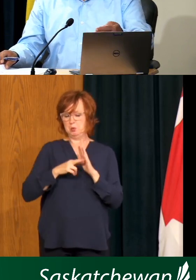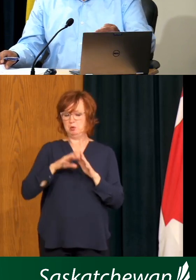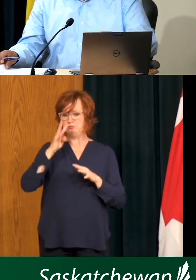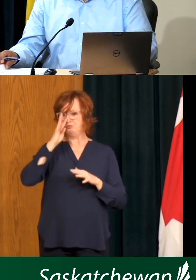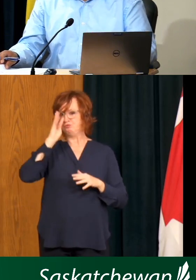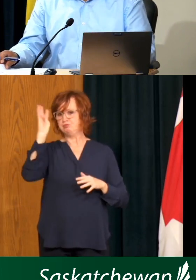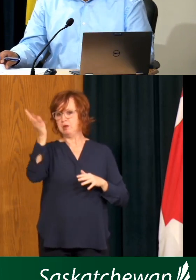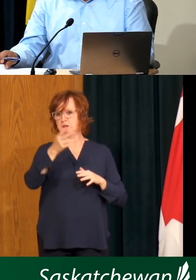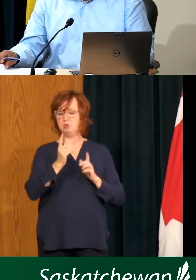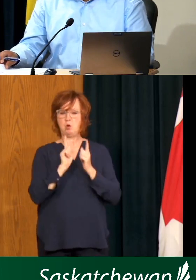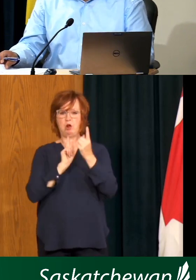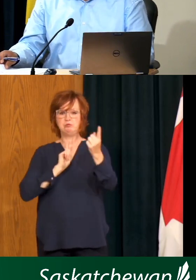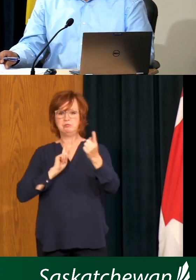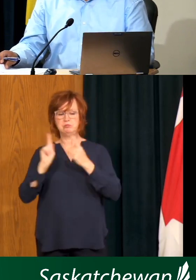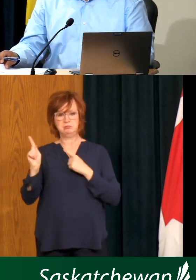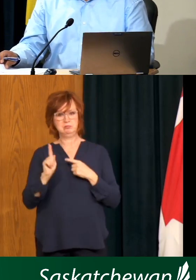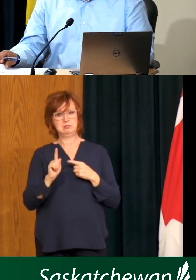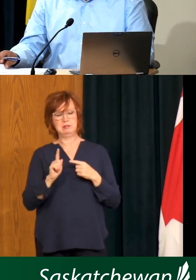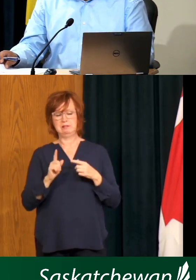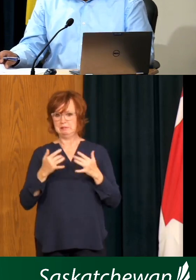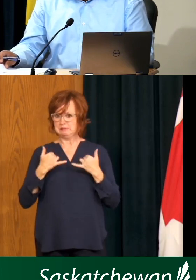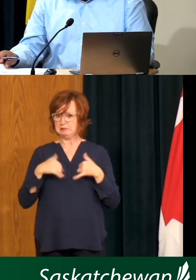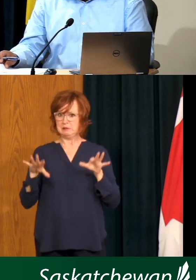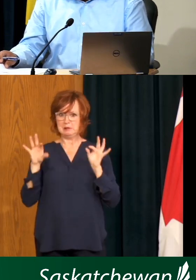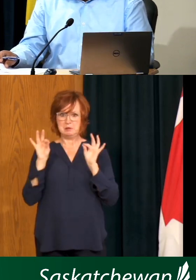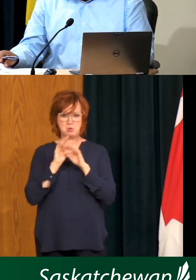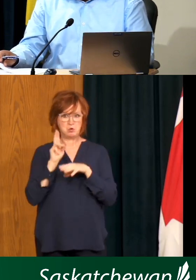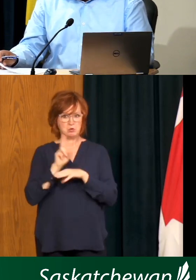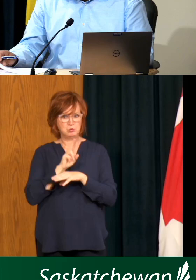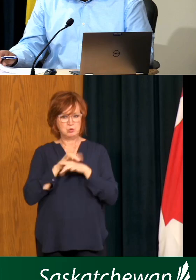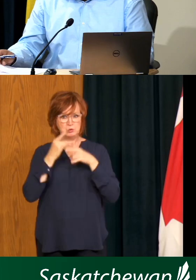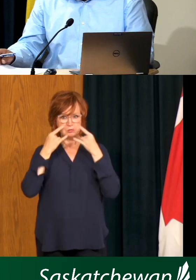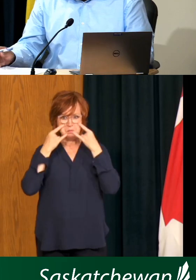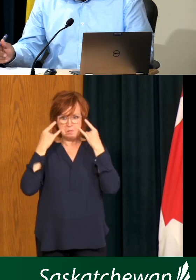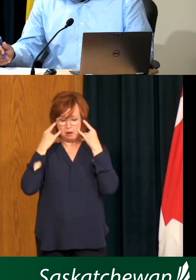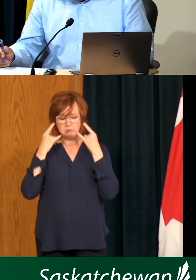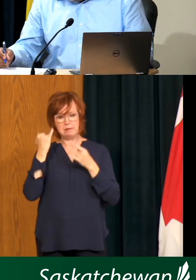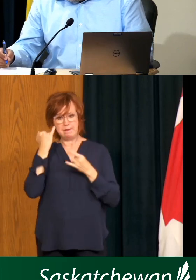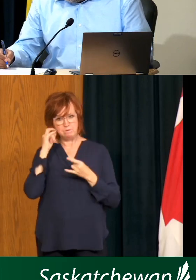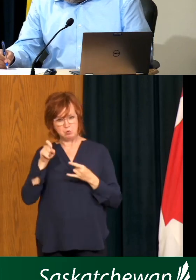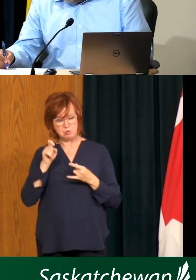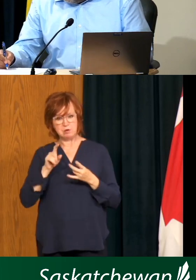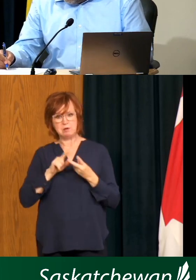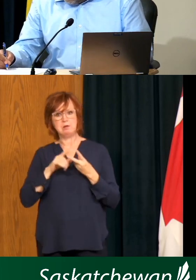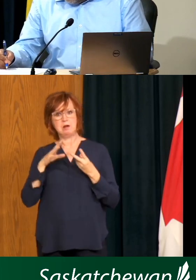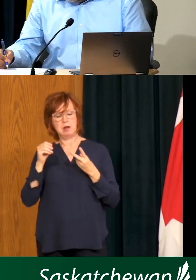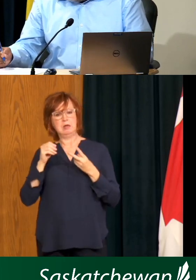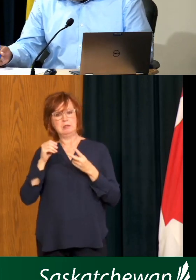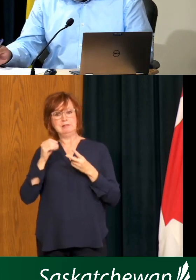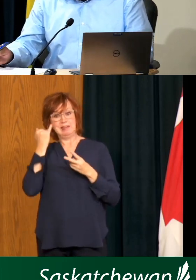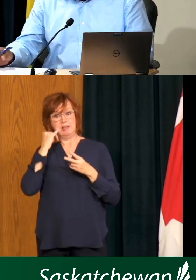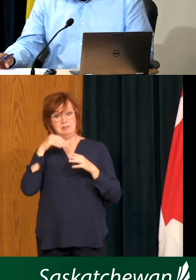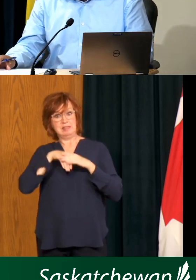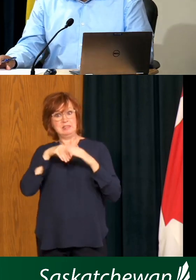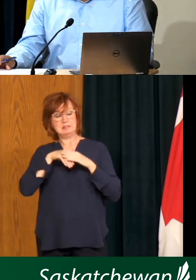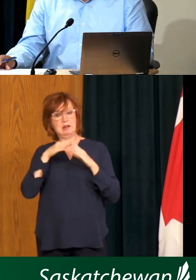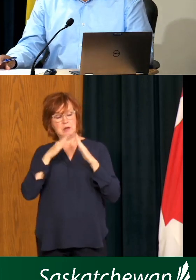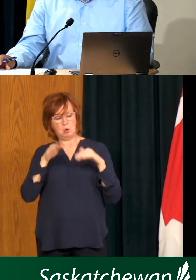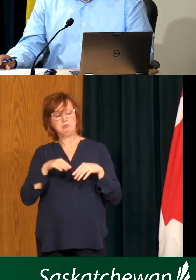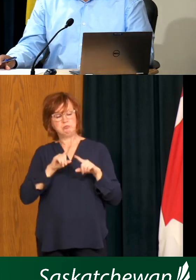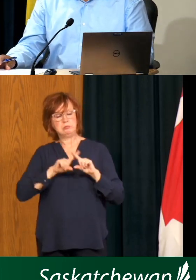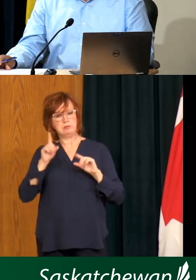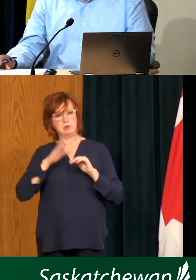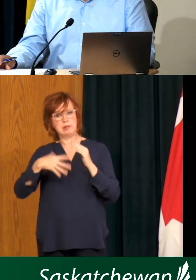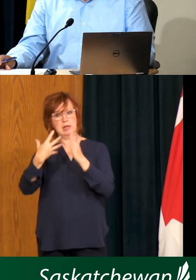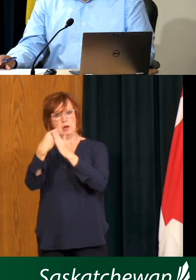physical distancing when we move indoors and appropriate mask use as required. And my final couple of comments would be that I think one